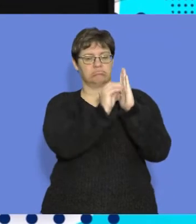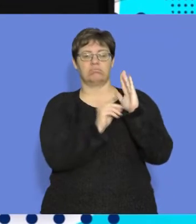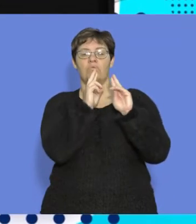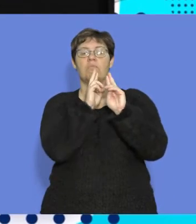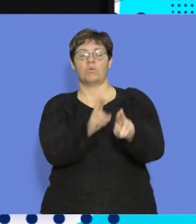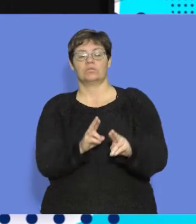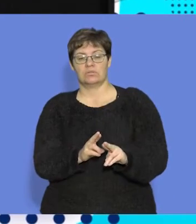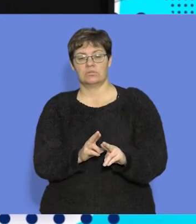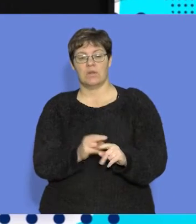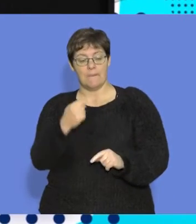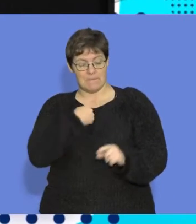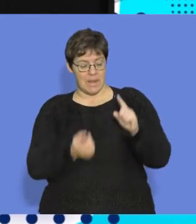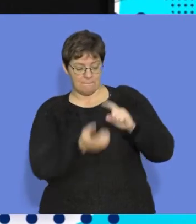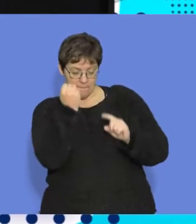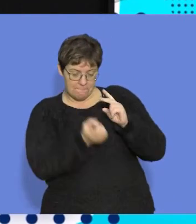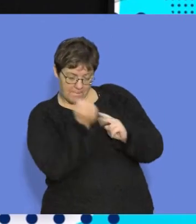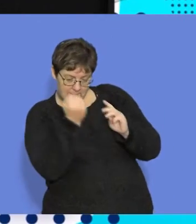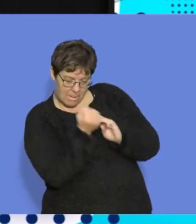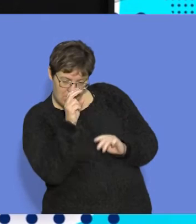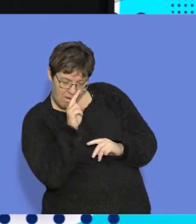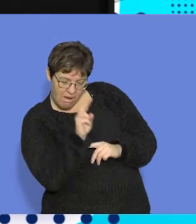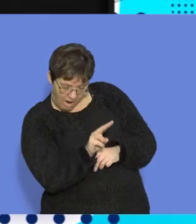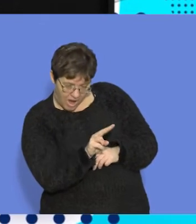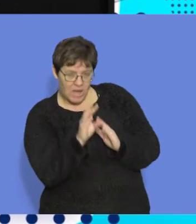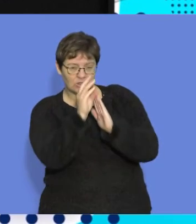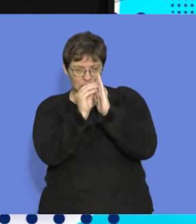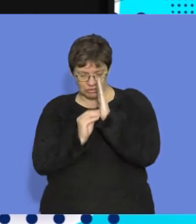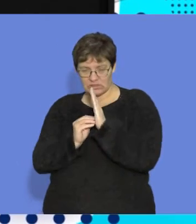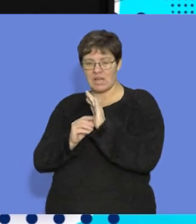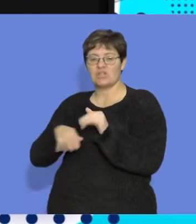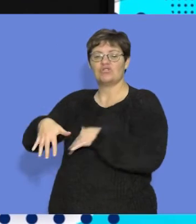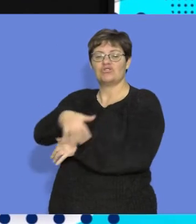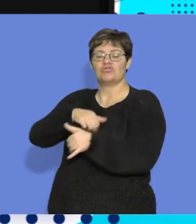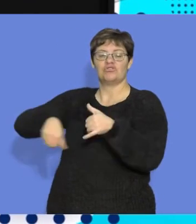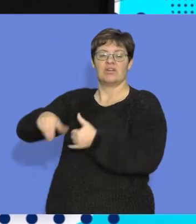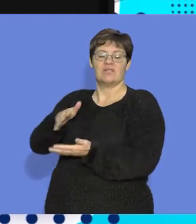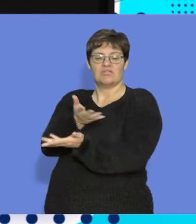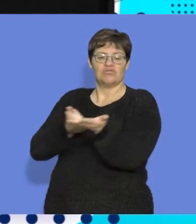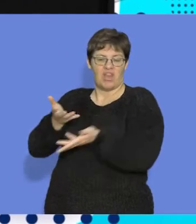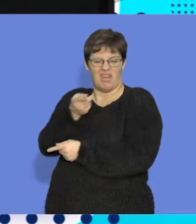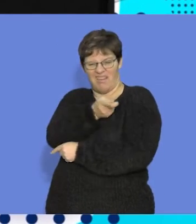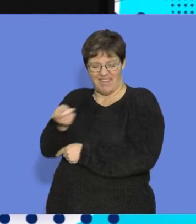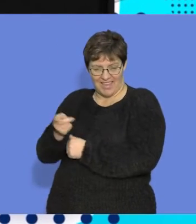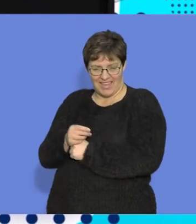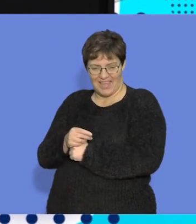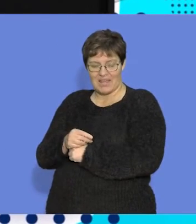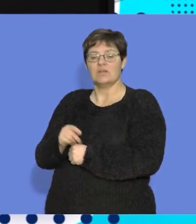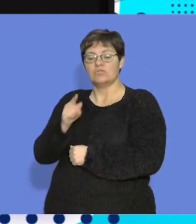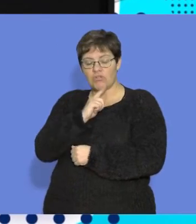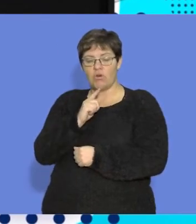so that they can share their findings with other people in the scientific community. So they write